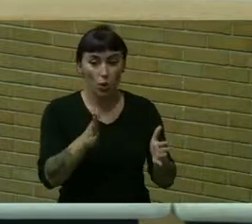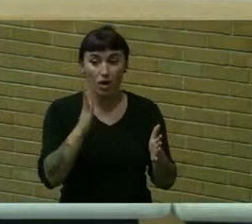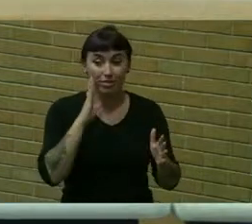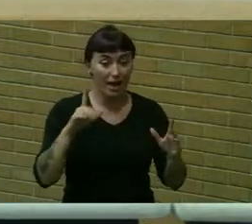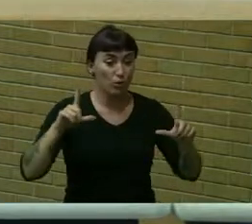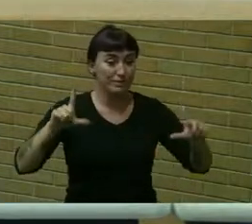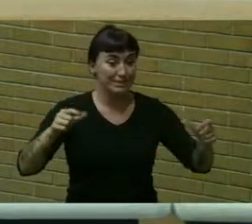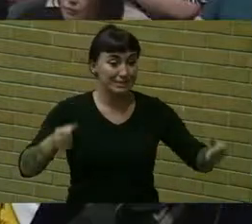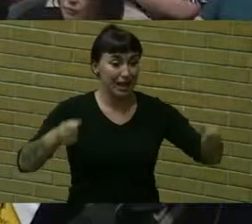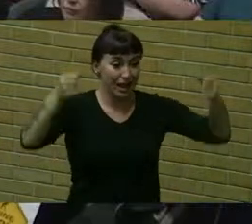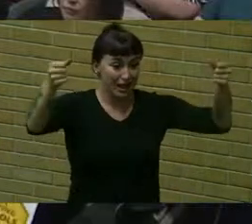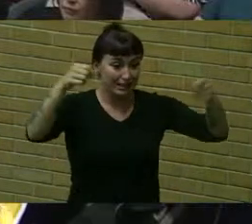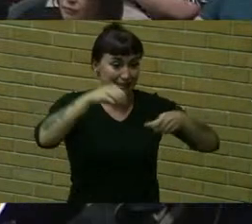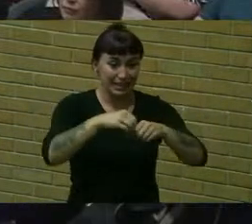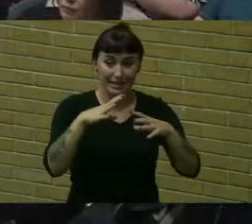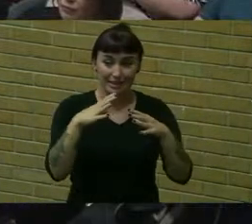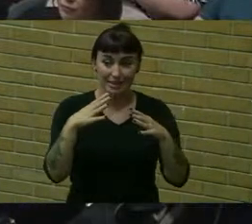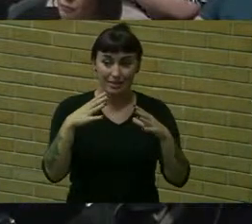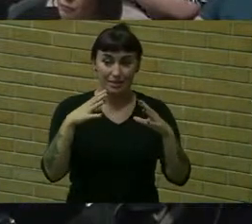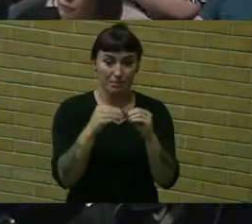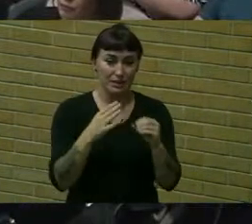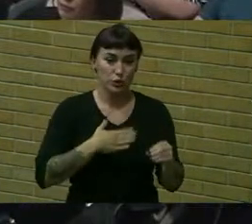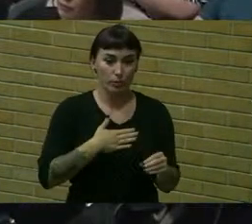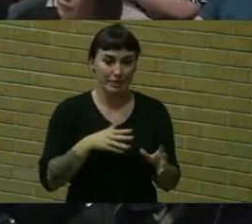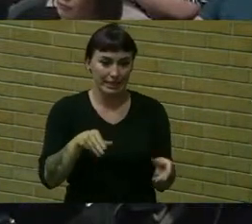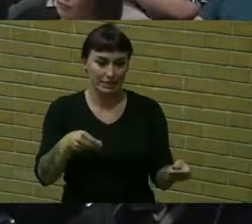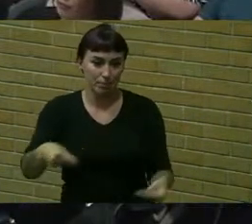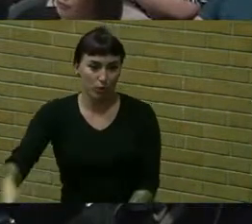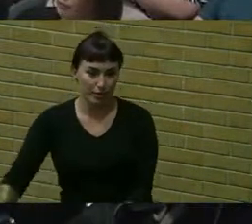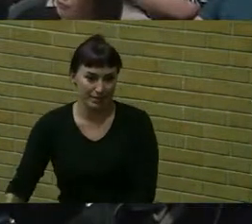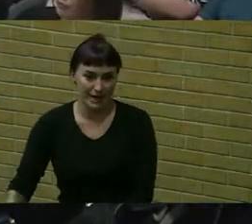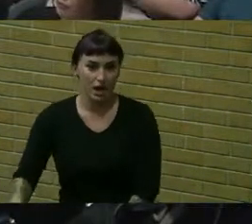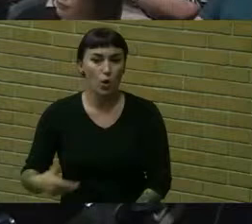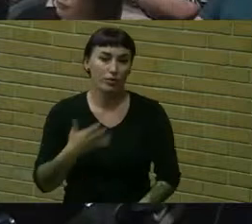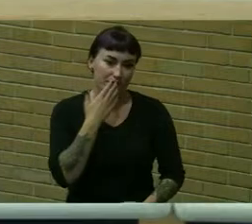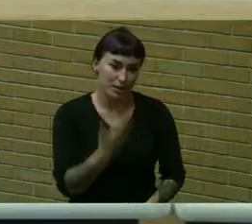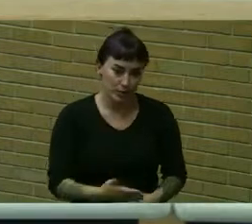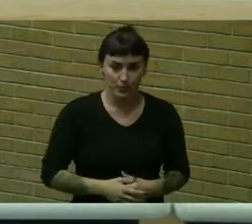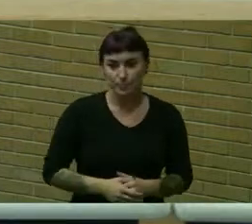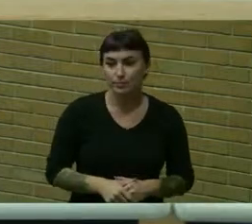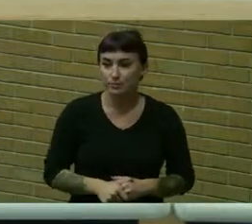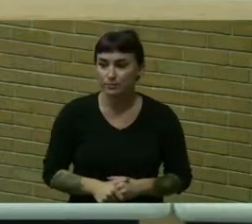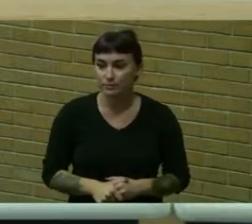our meetings, so please put your signs down. Thank you very much.